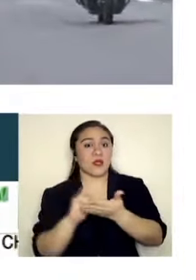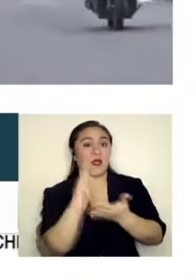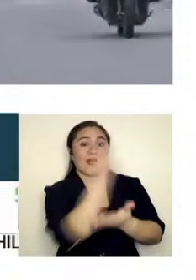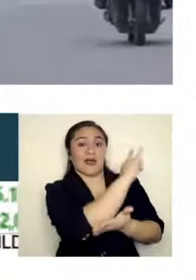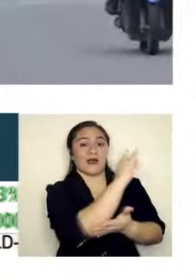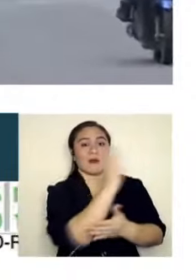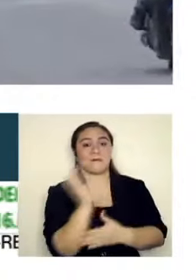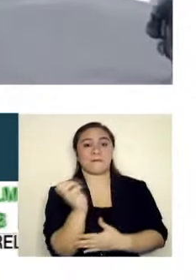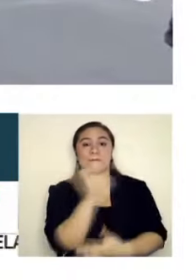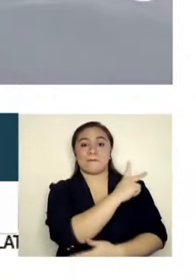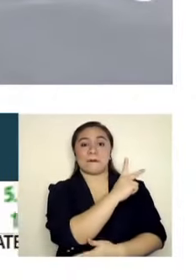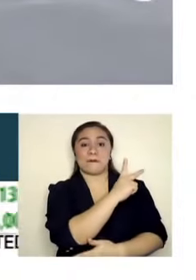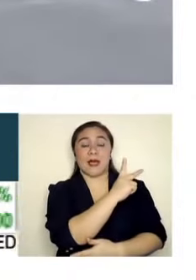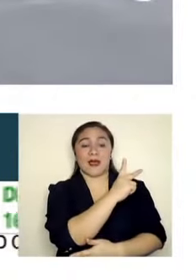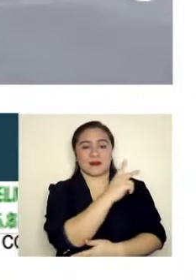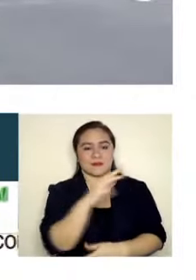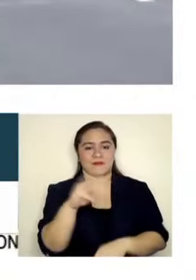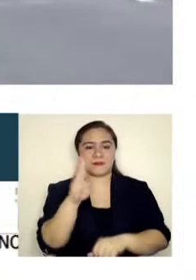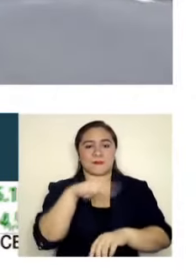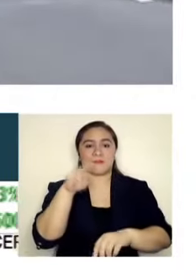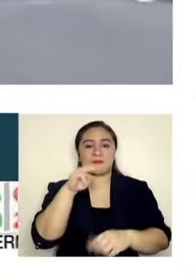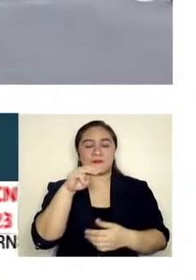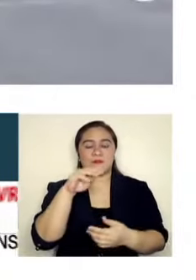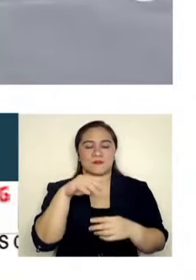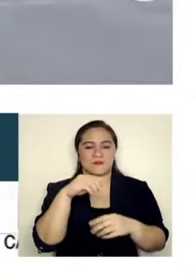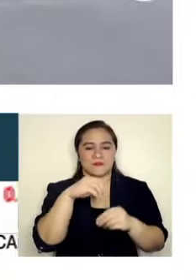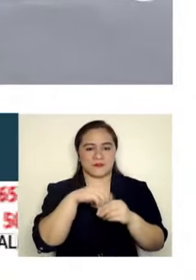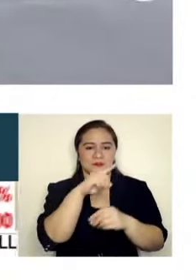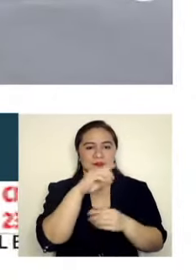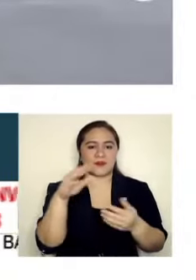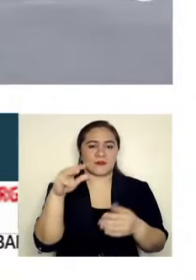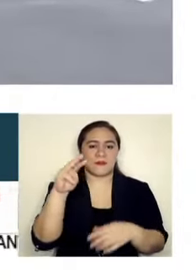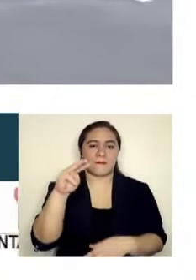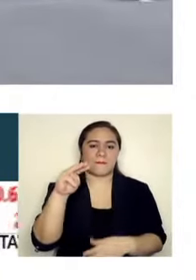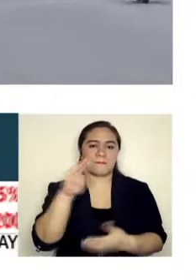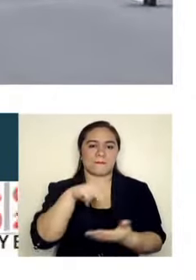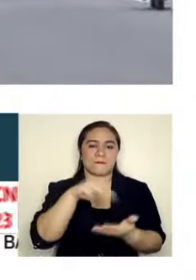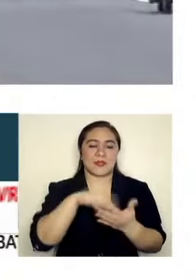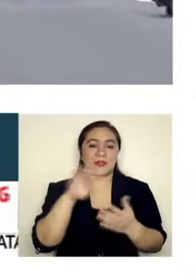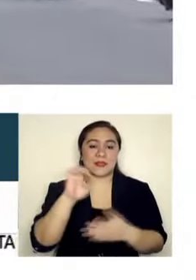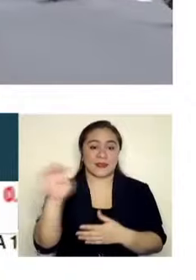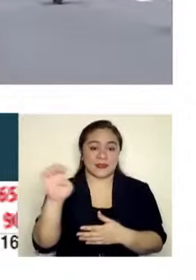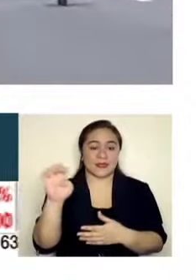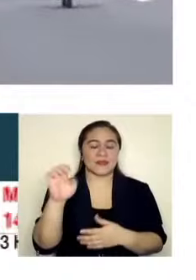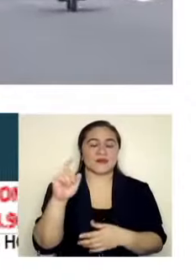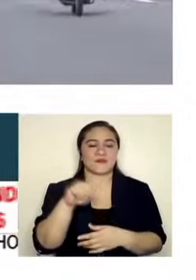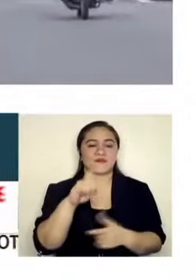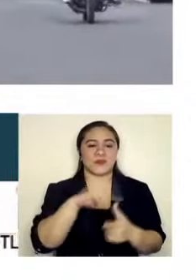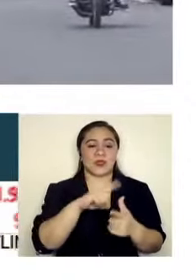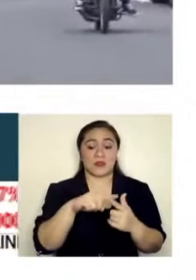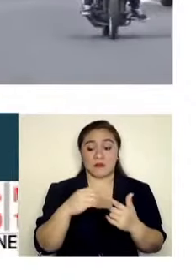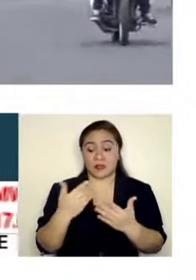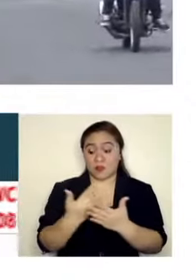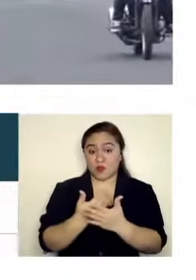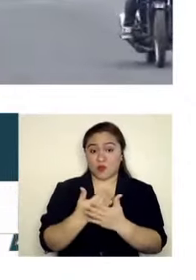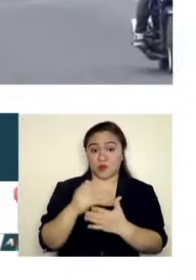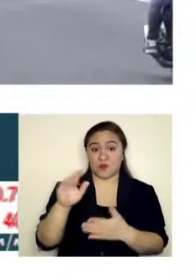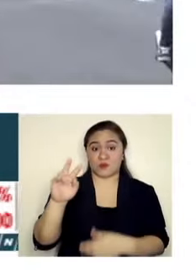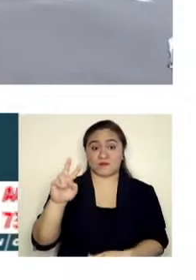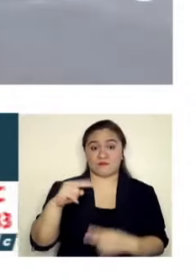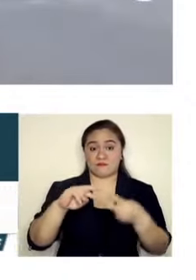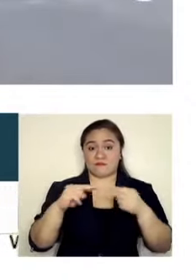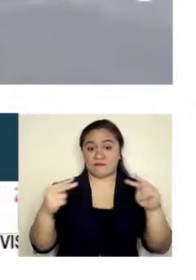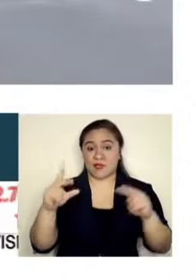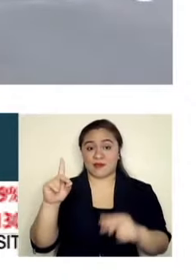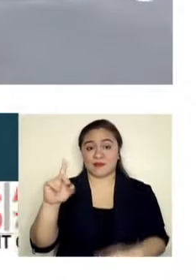Even in situation. So now what we have, yung two Delta variants, which up to now, we don't know anong source niya, although